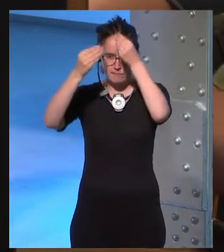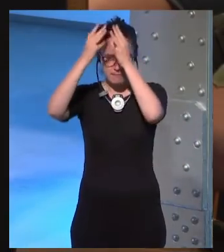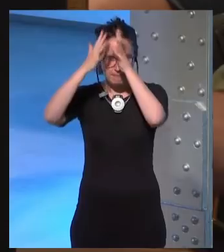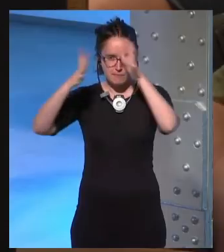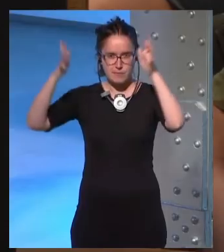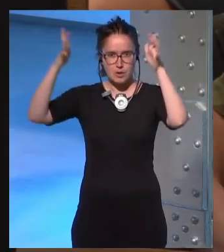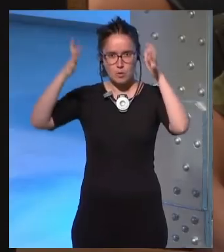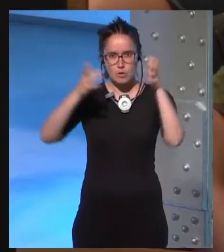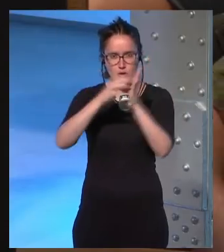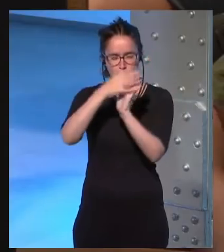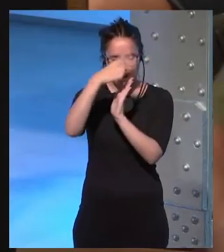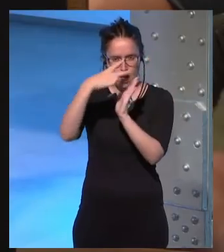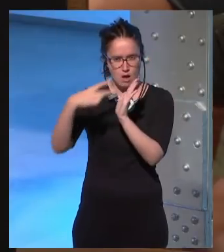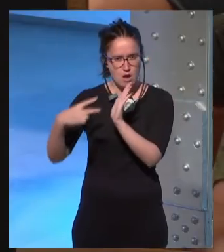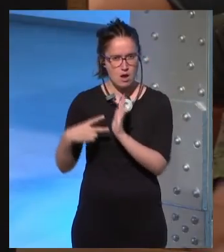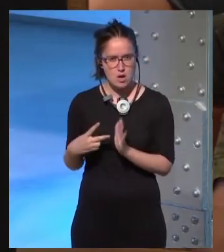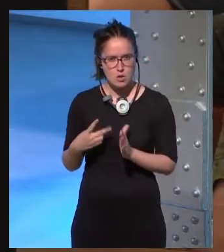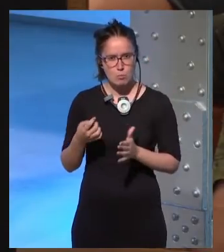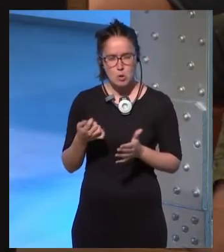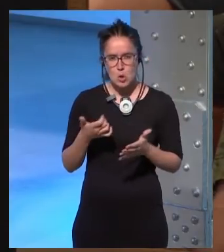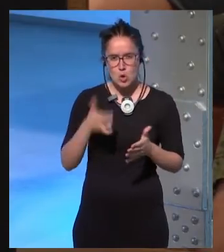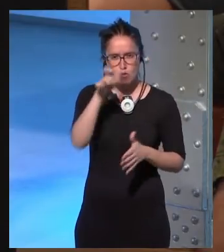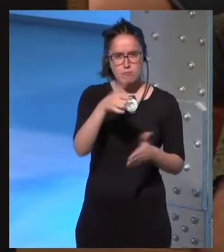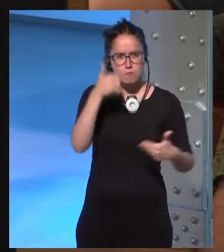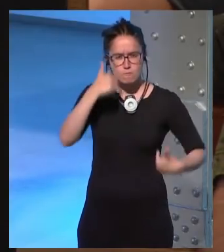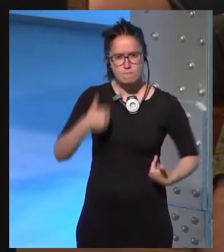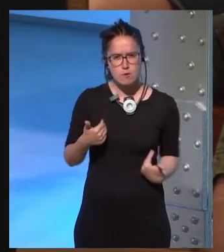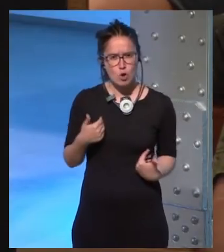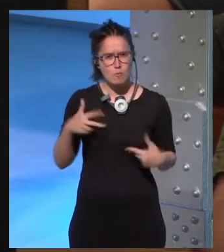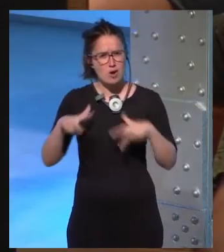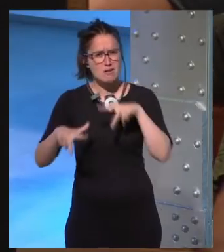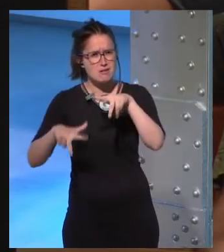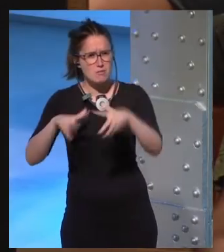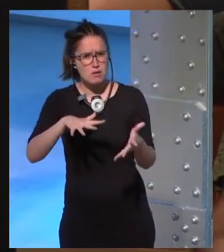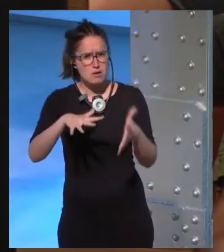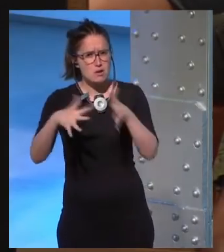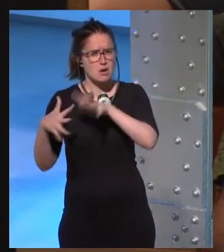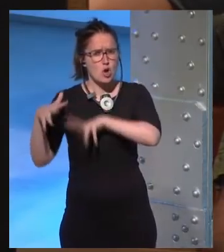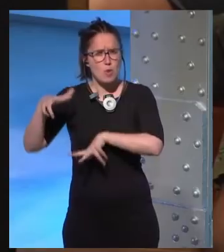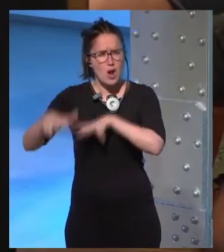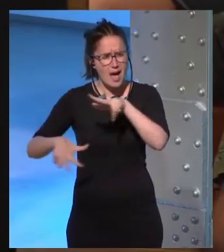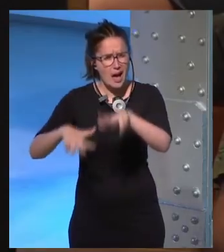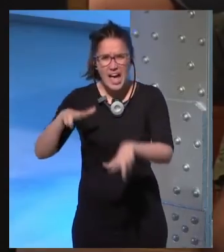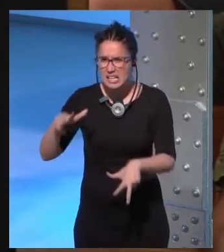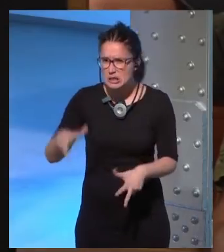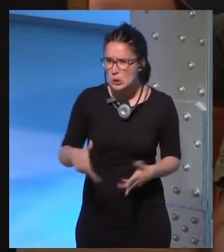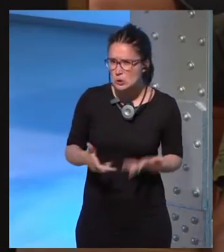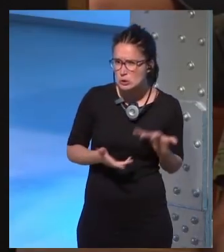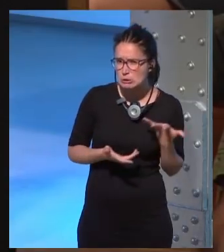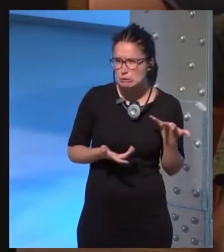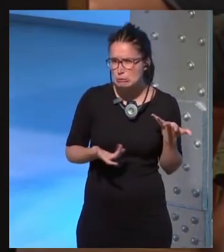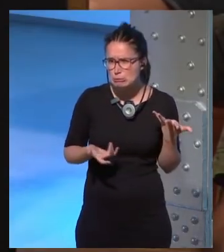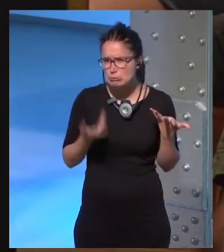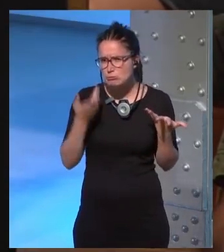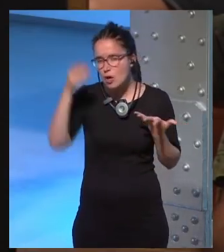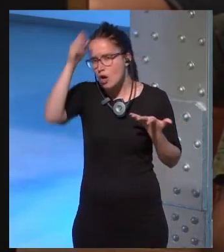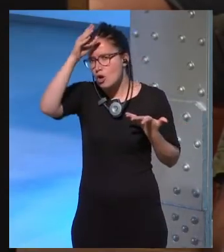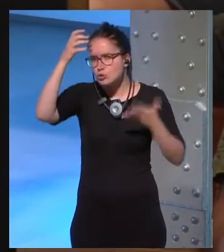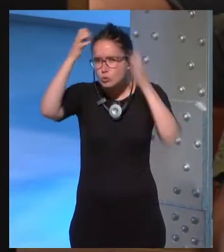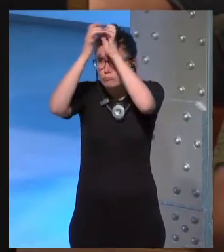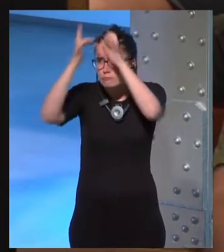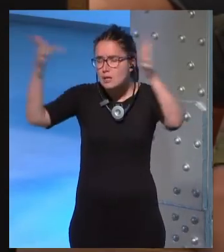that. In my mind, as I was reading, they were turning into sort of half lizards, like